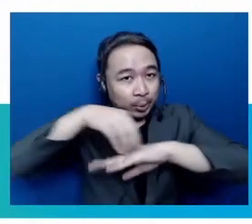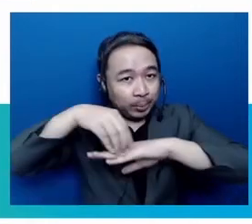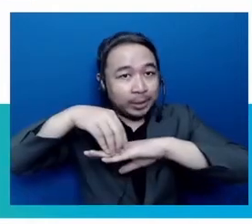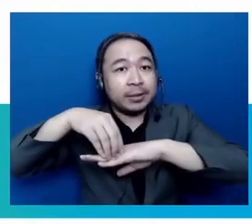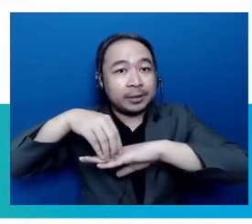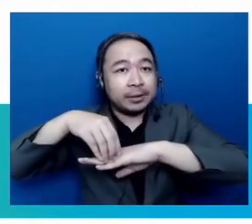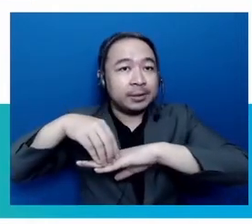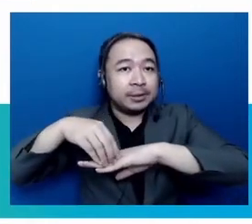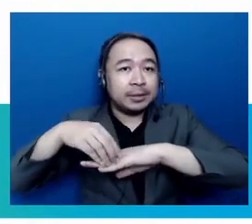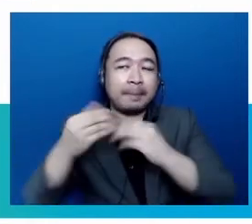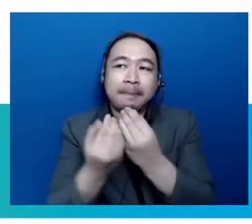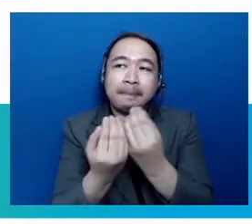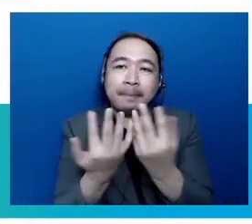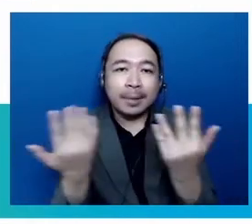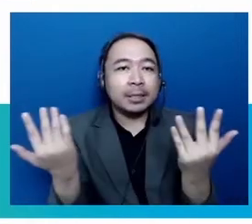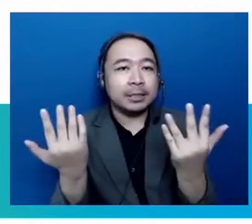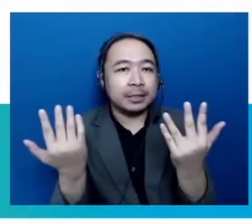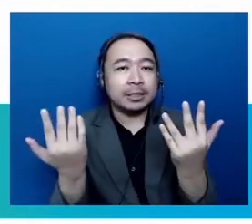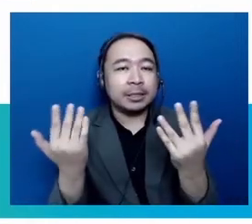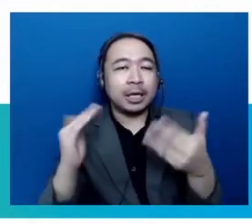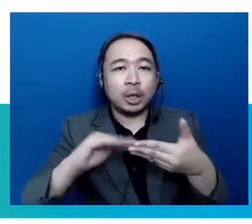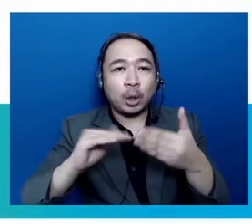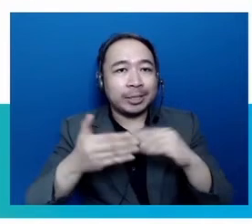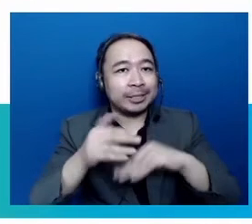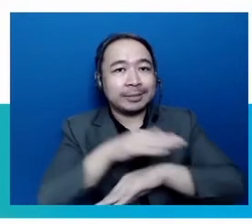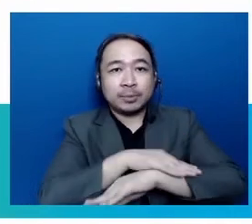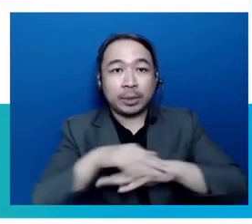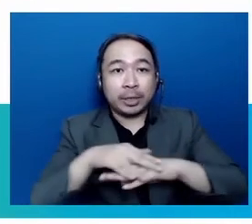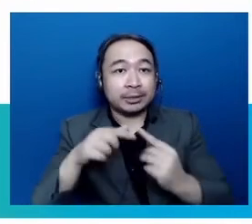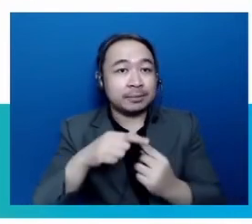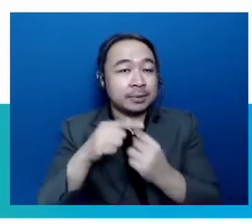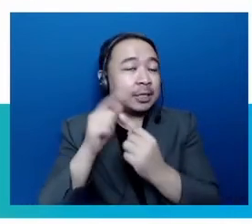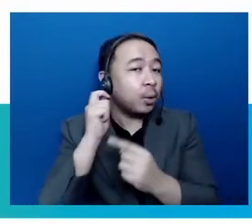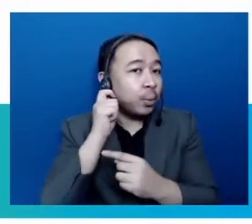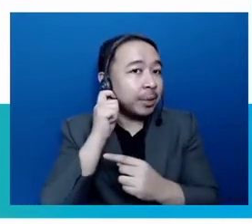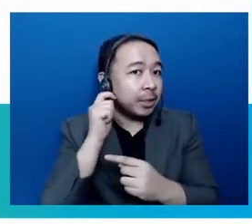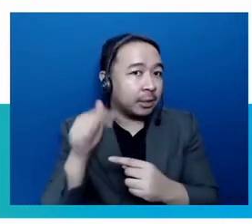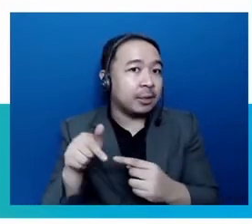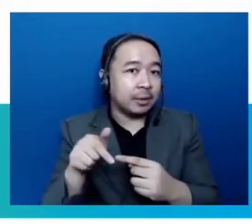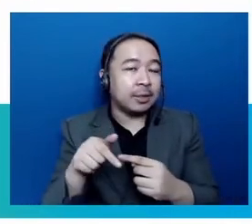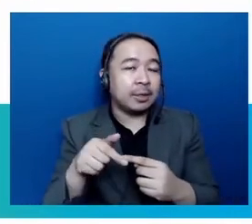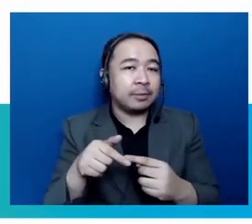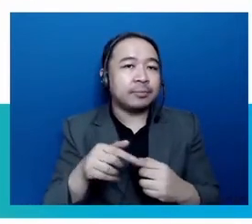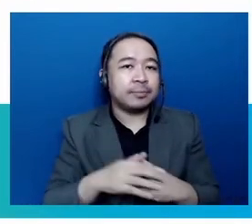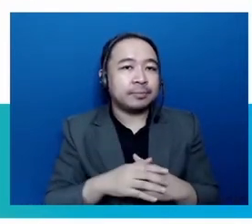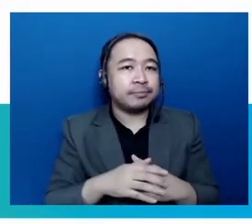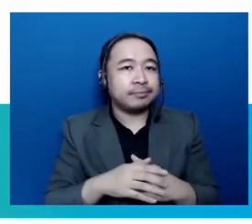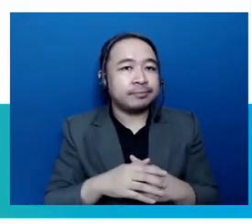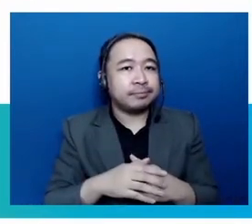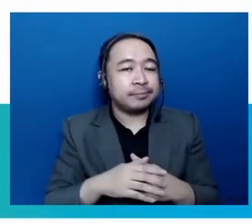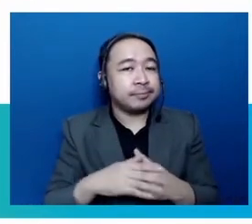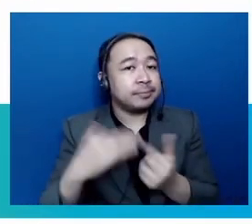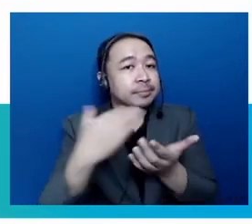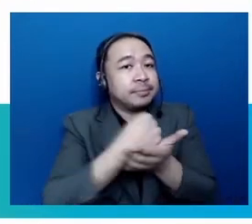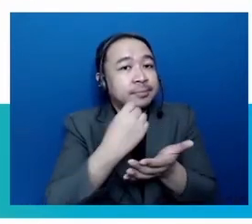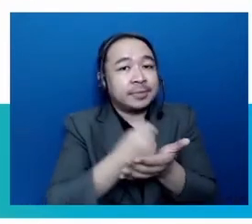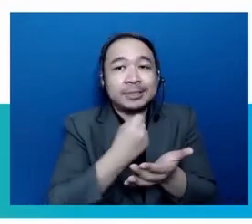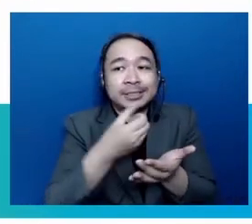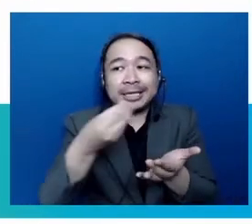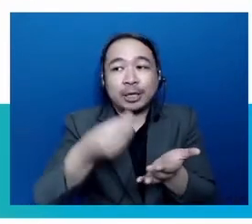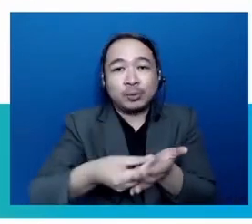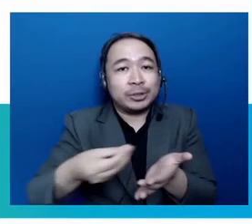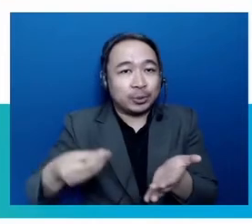we do know that many coastal populations, especially women, use the resources from coastal